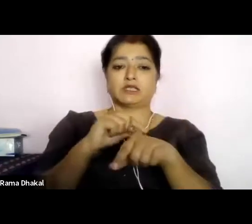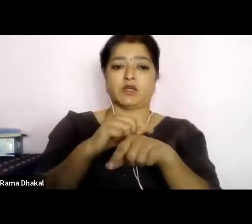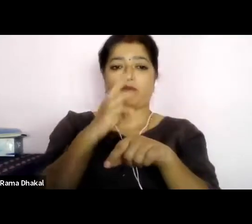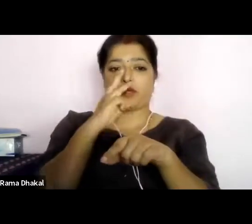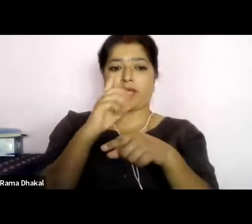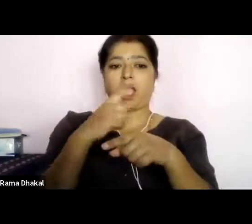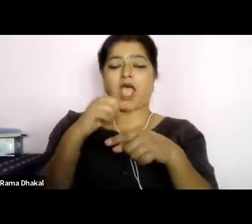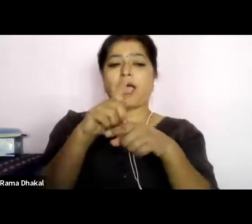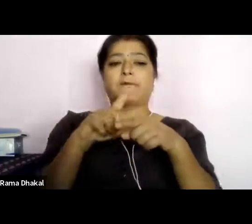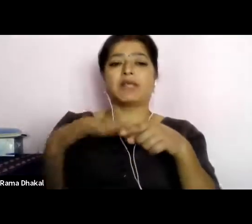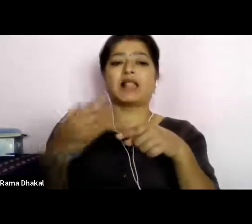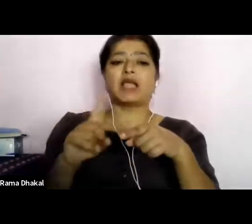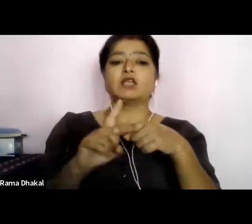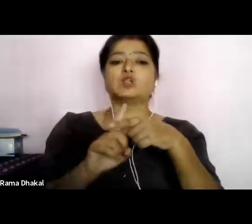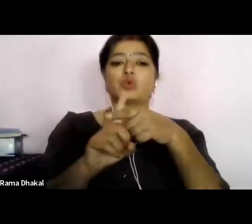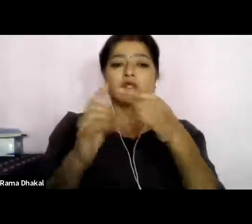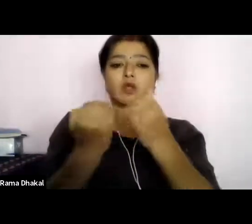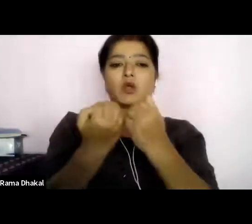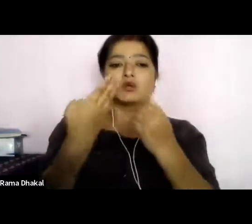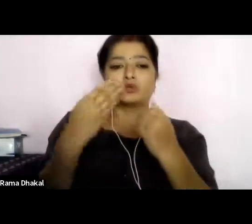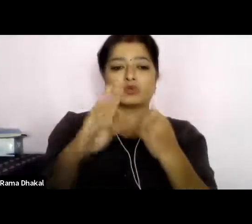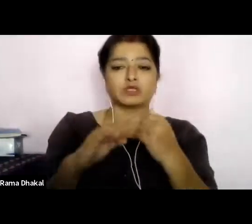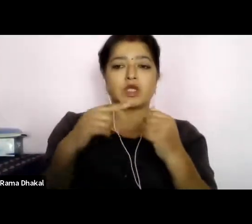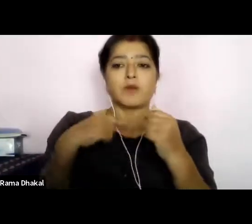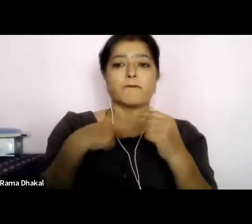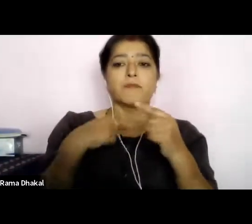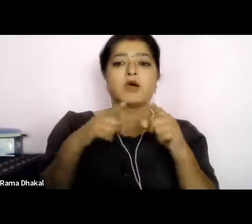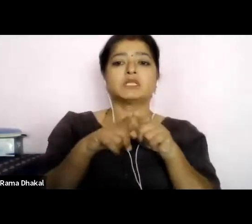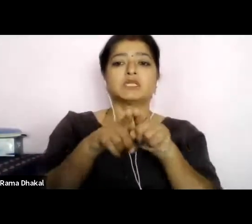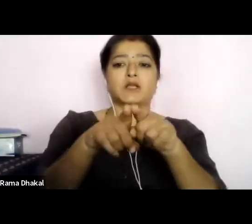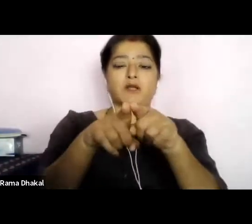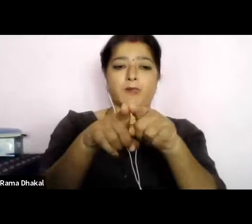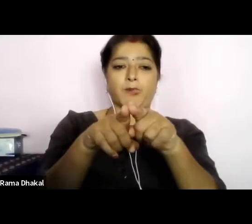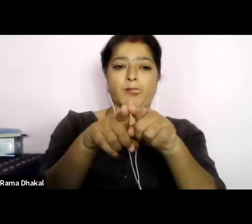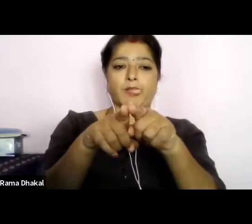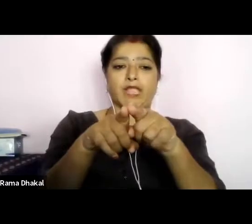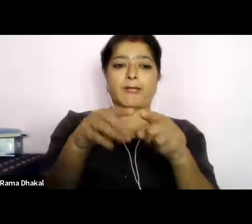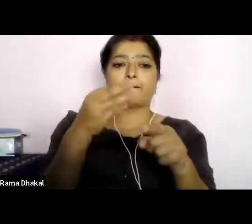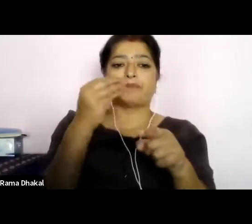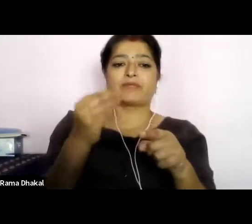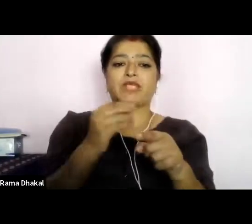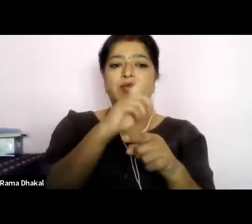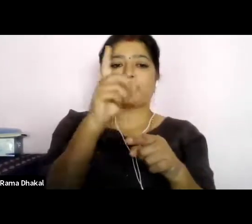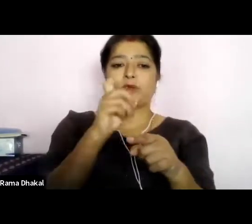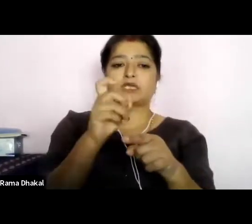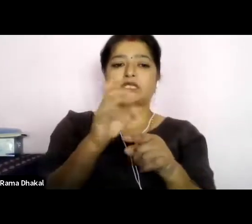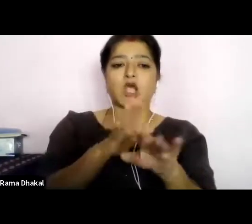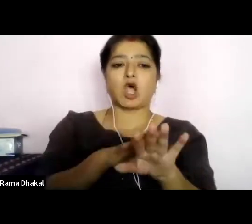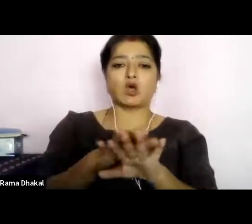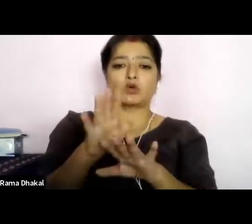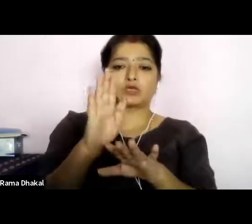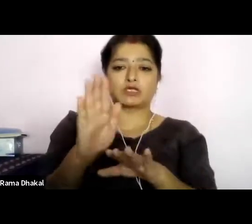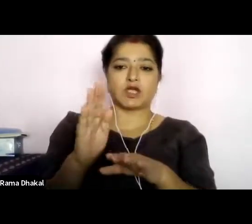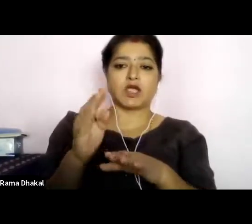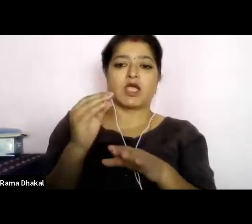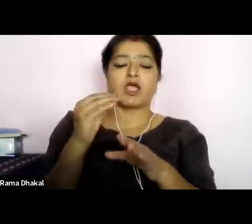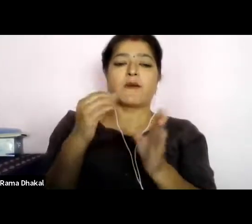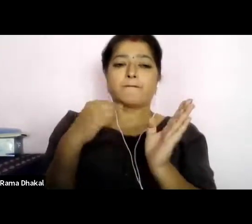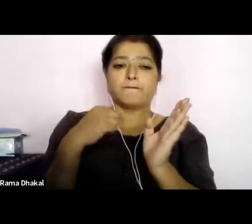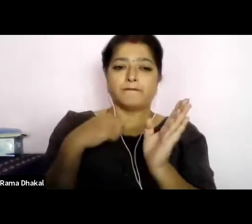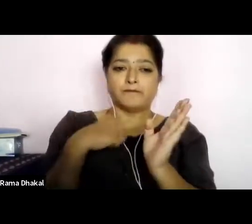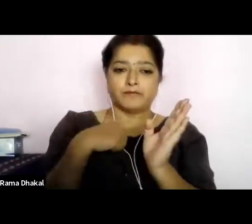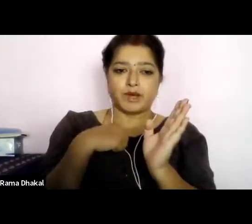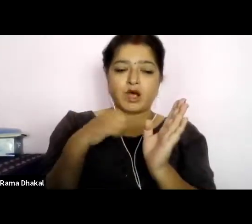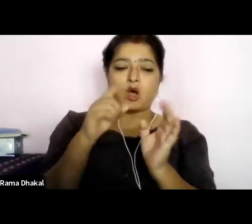have that I would like to pose to our panelists so that they're able to just share what their experiences have been, particularly when we